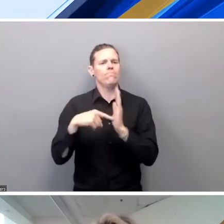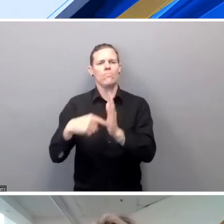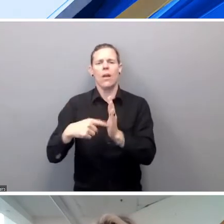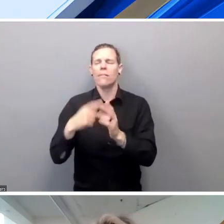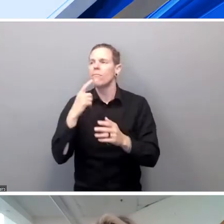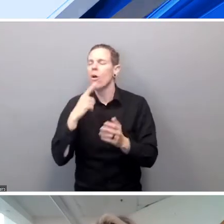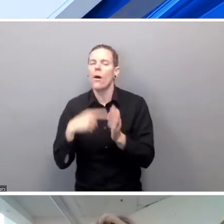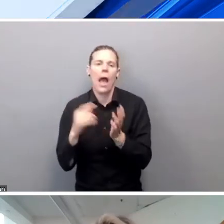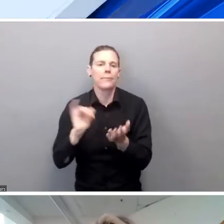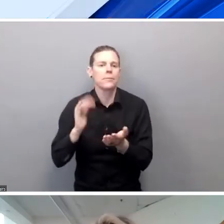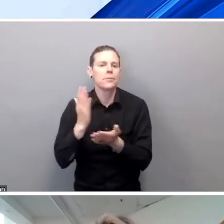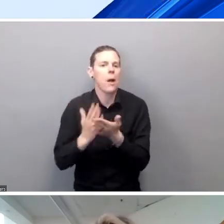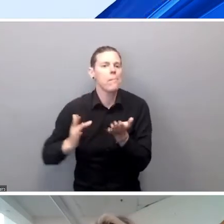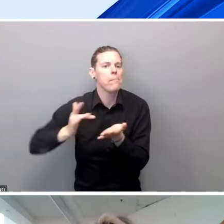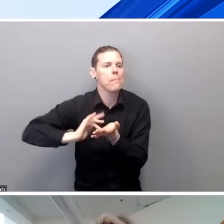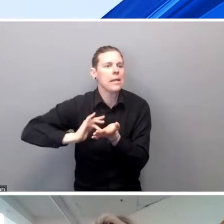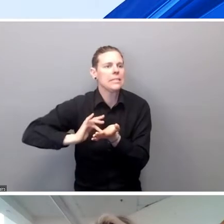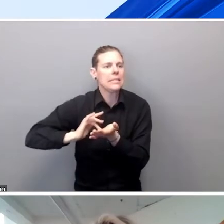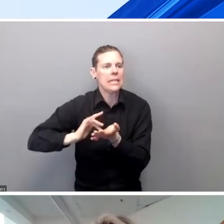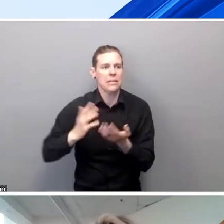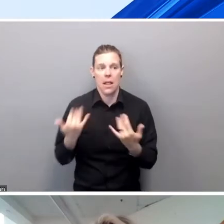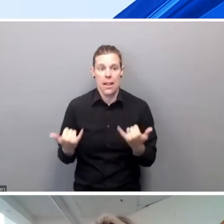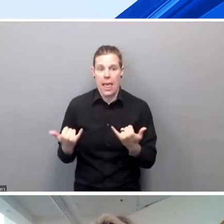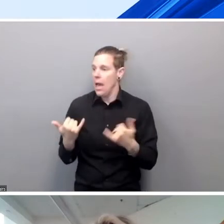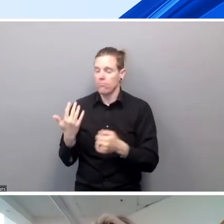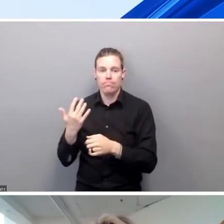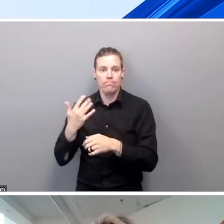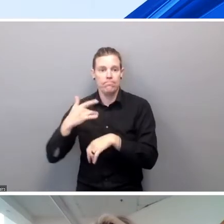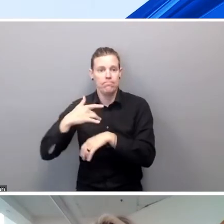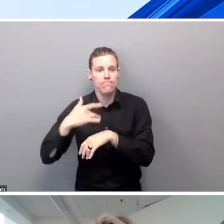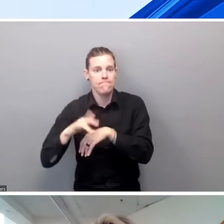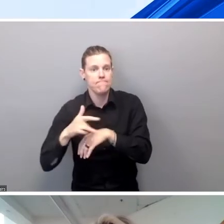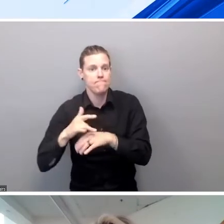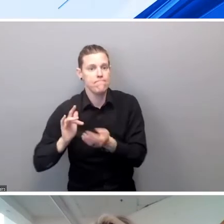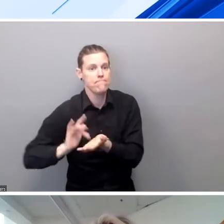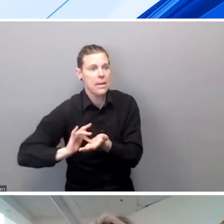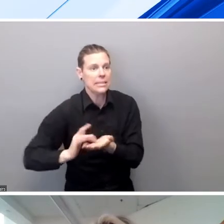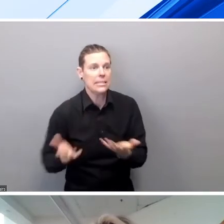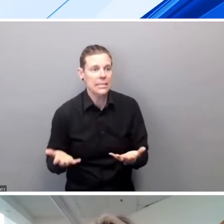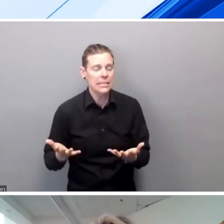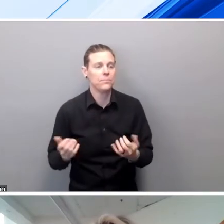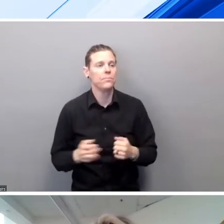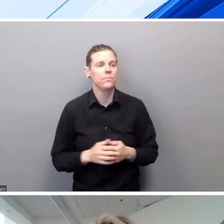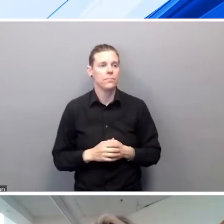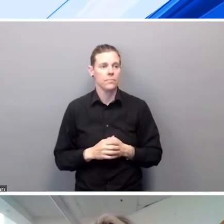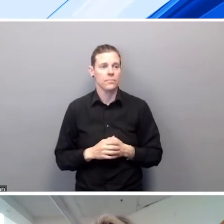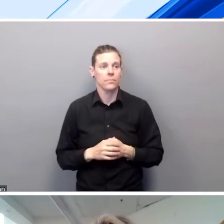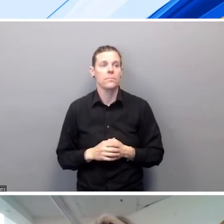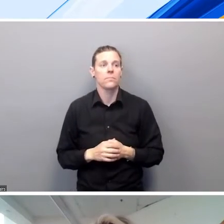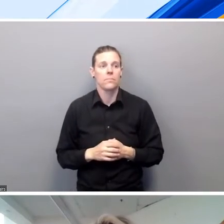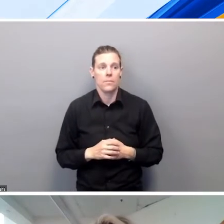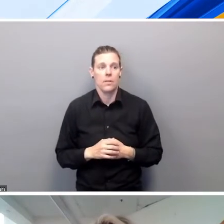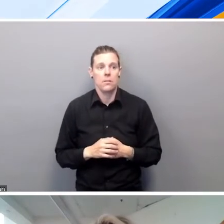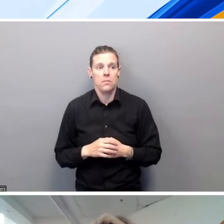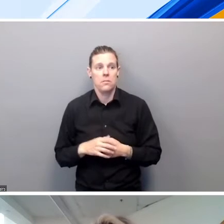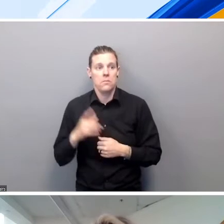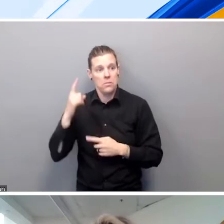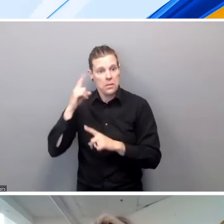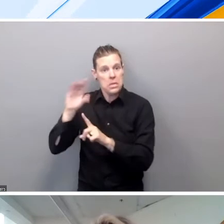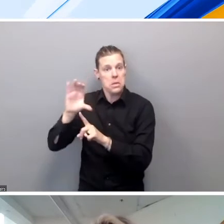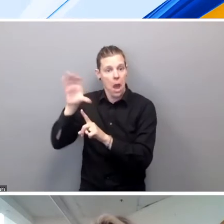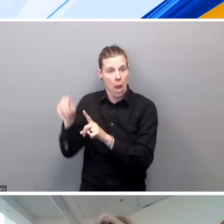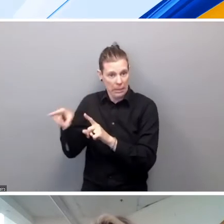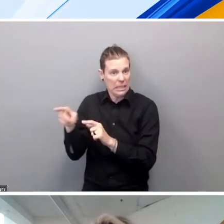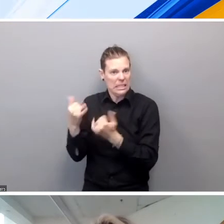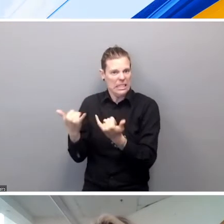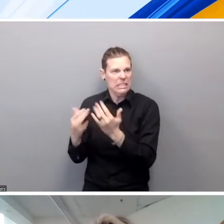things that are currently available. I think the pipeline to develop generic versions of these may take quite